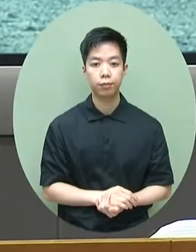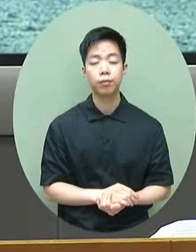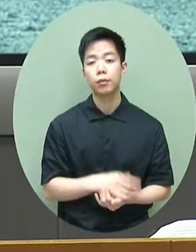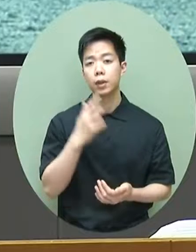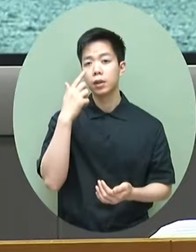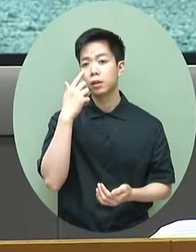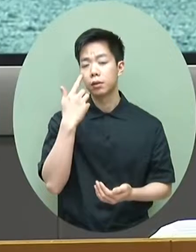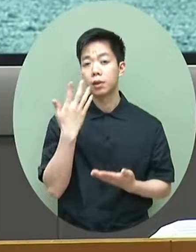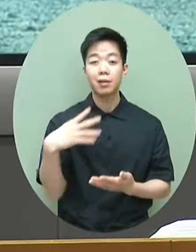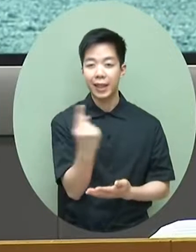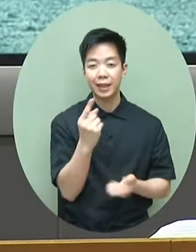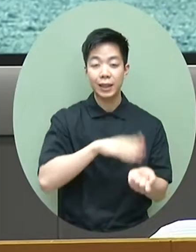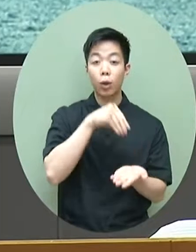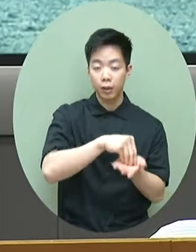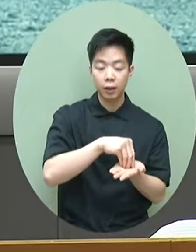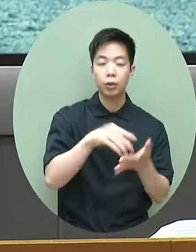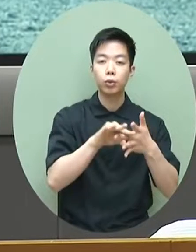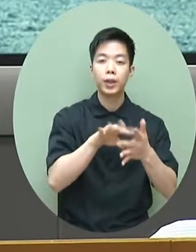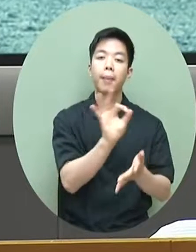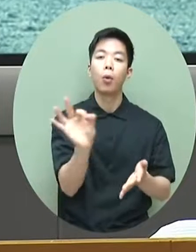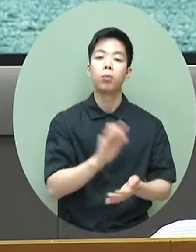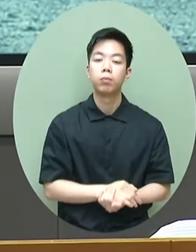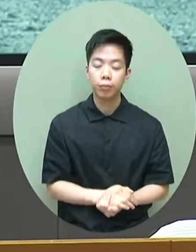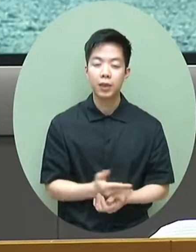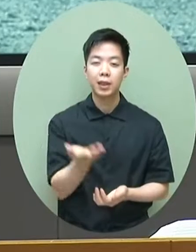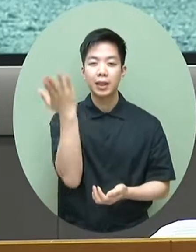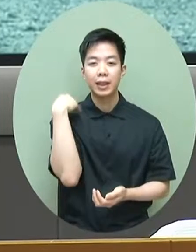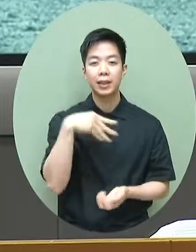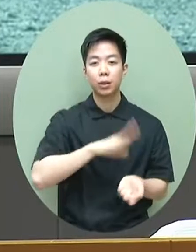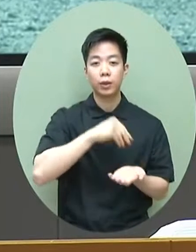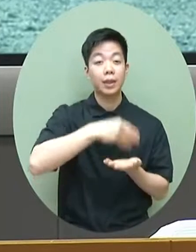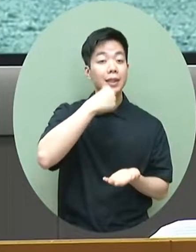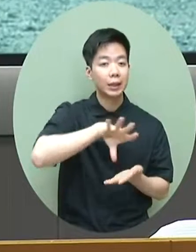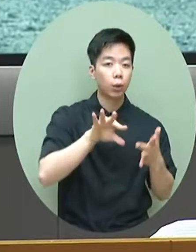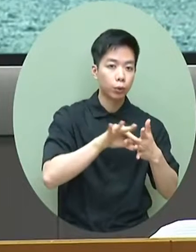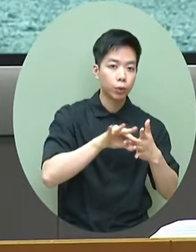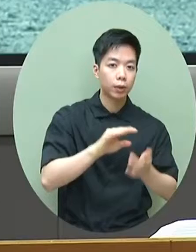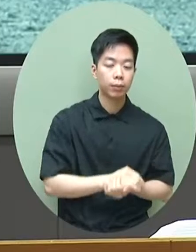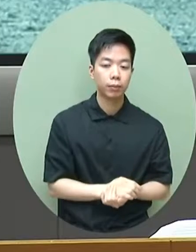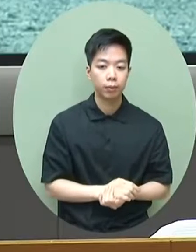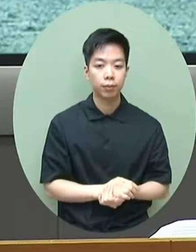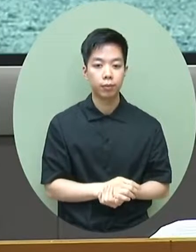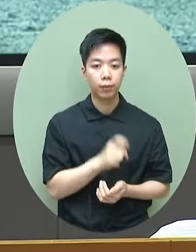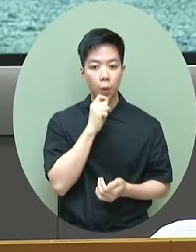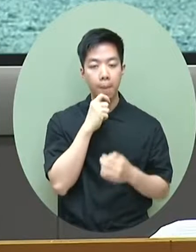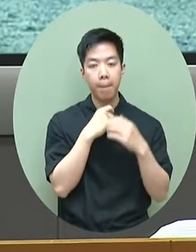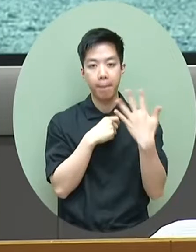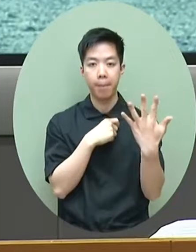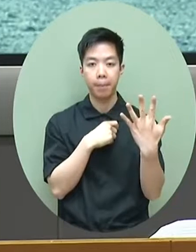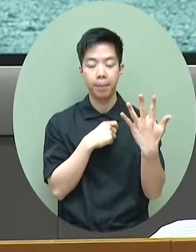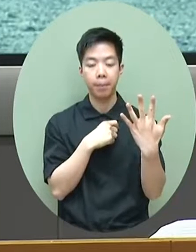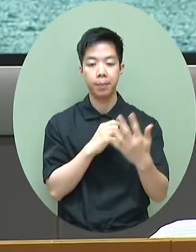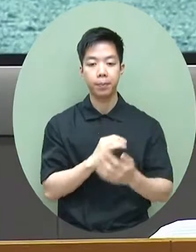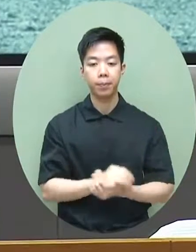new homes being affected. As for homes that already had previous cases, we recorded 5